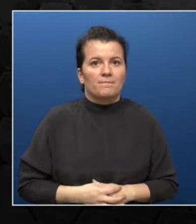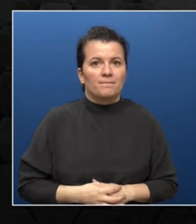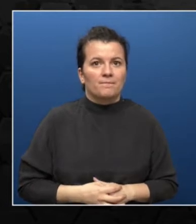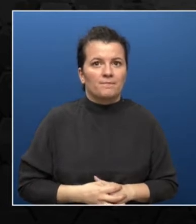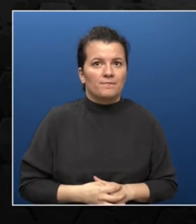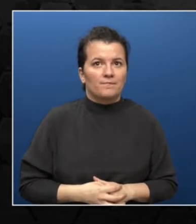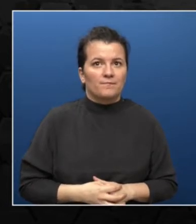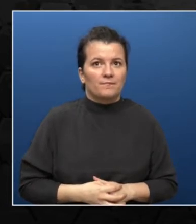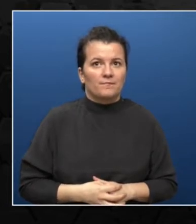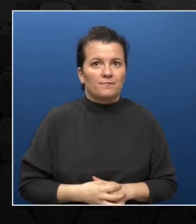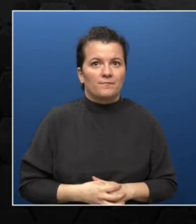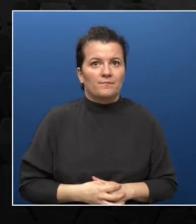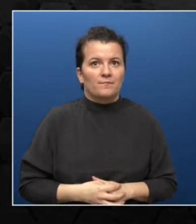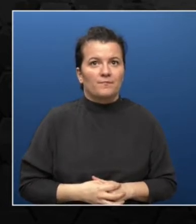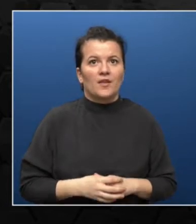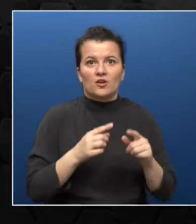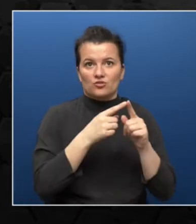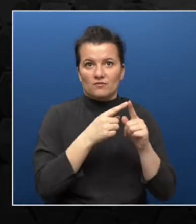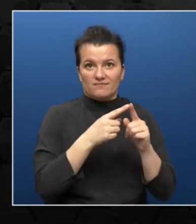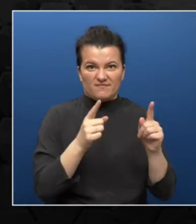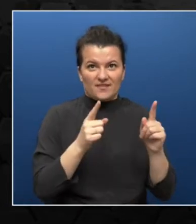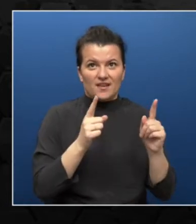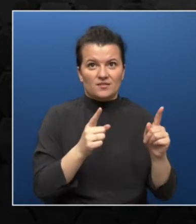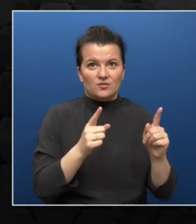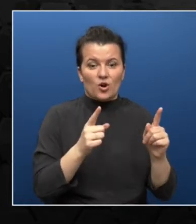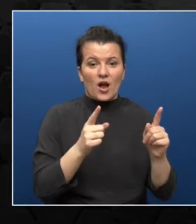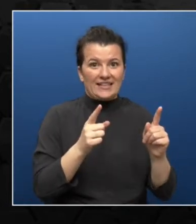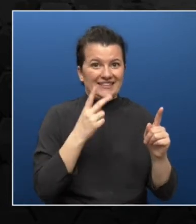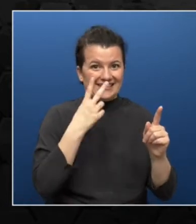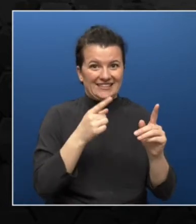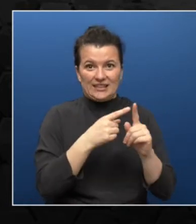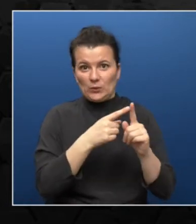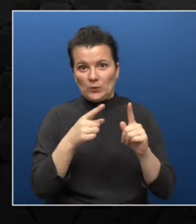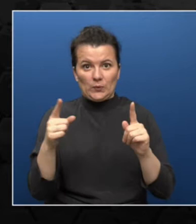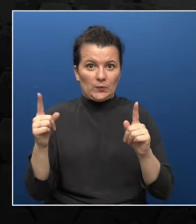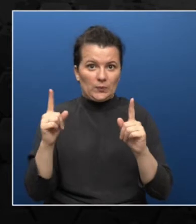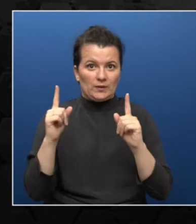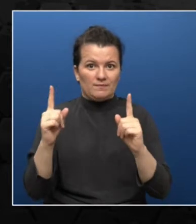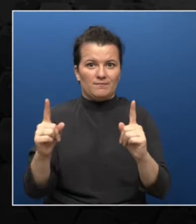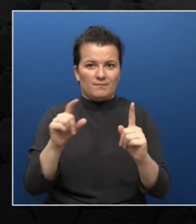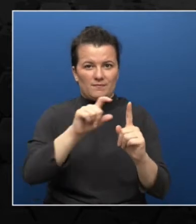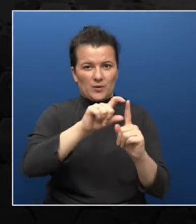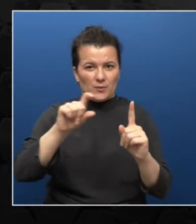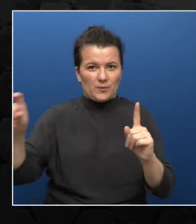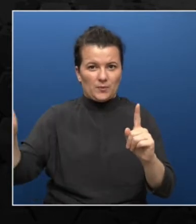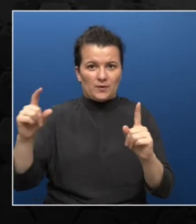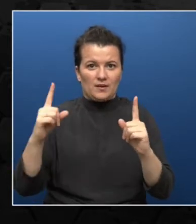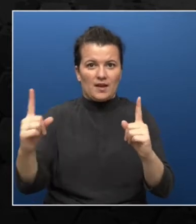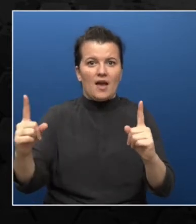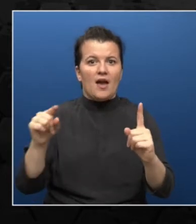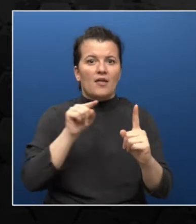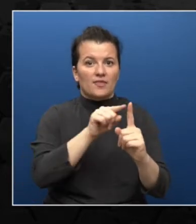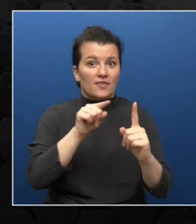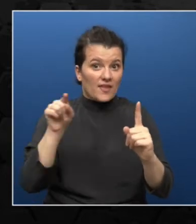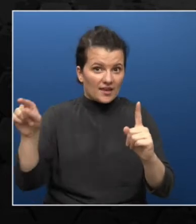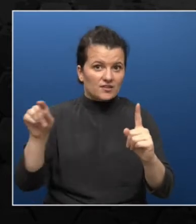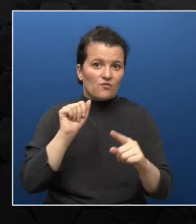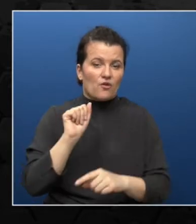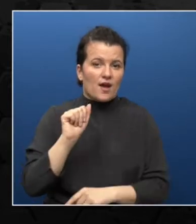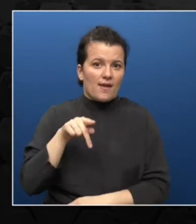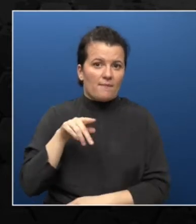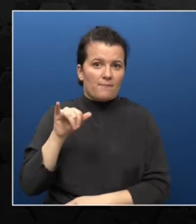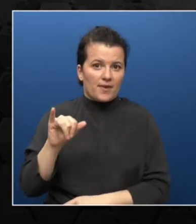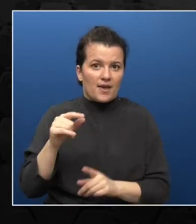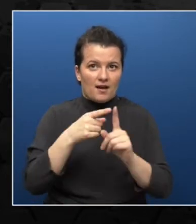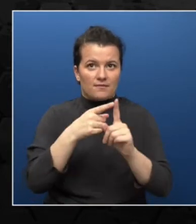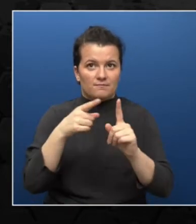these params that are like needed for calling the API. So here we can add like an ID,